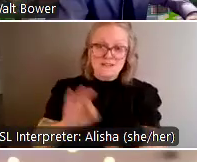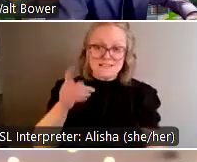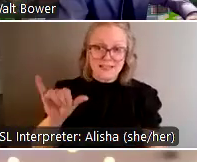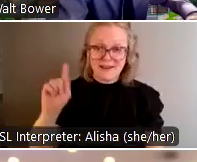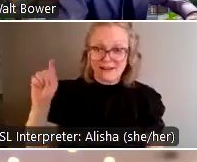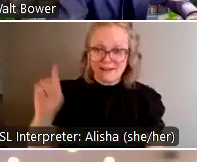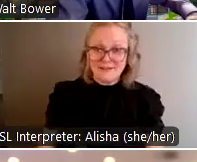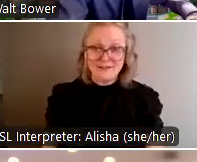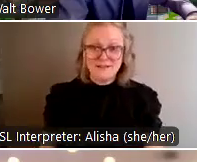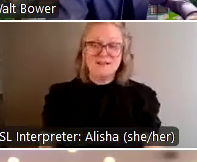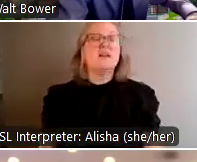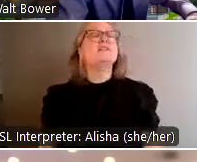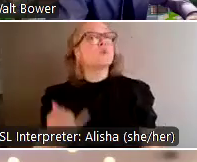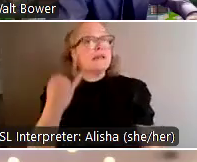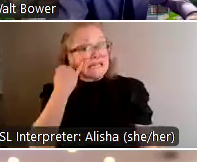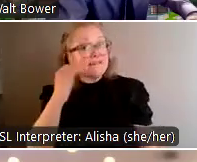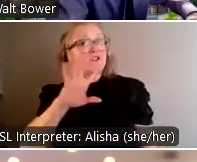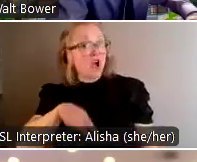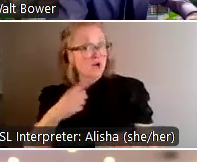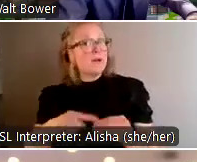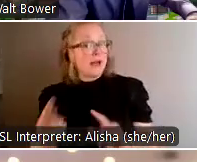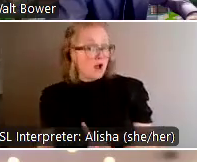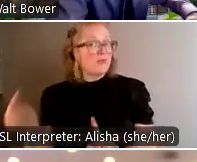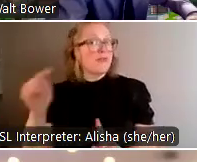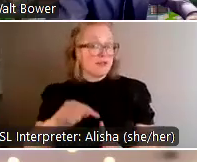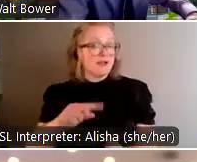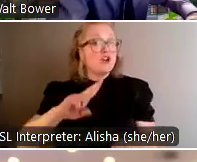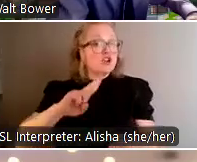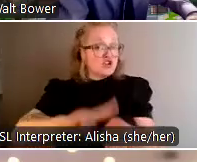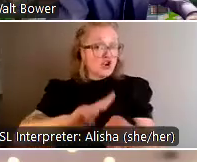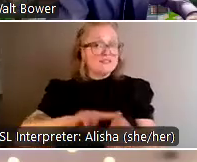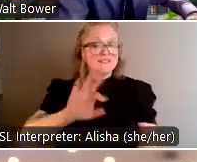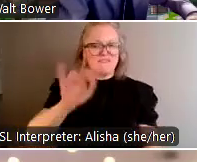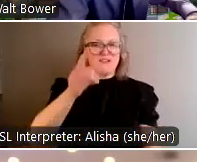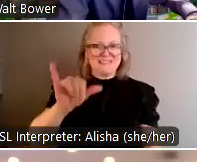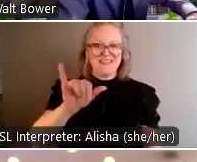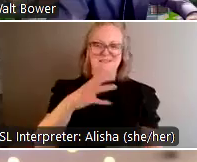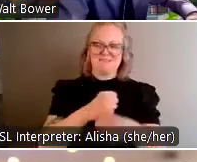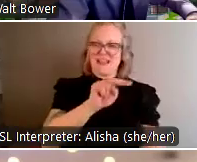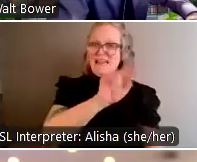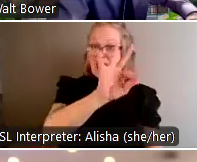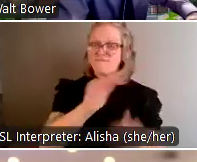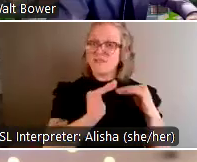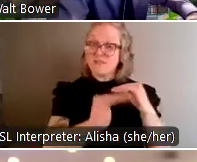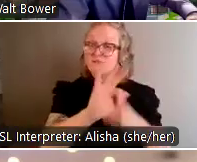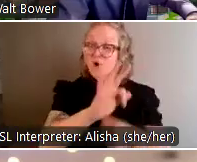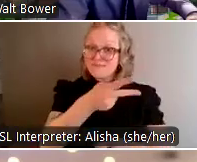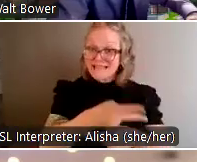So if you're referring to the nursing facility level of care, that is what